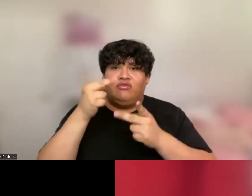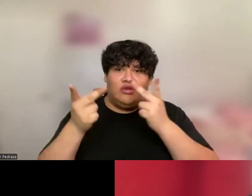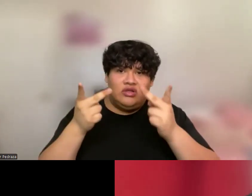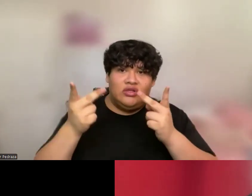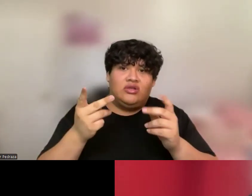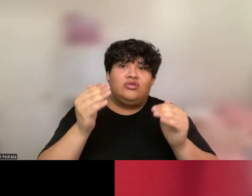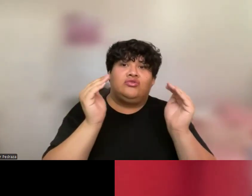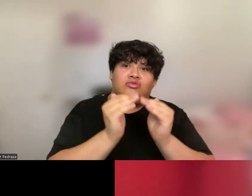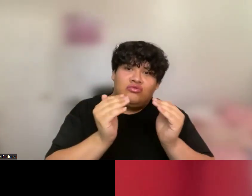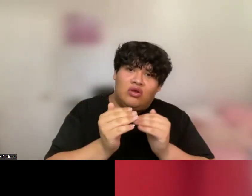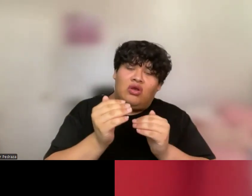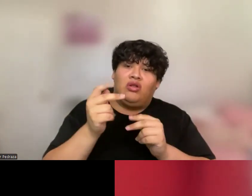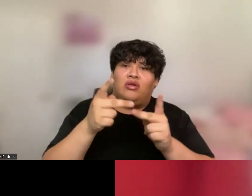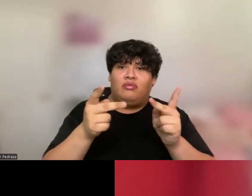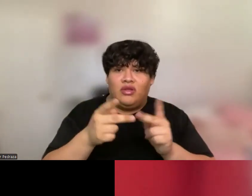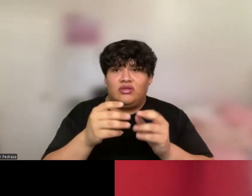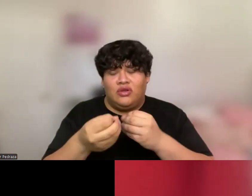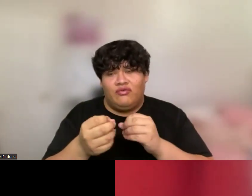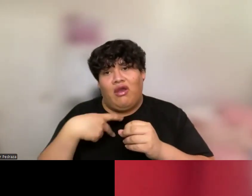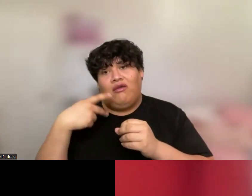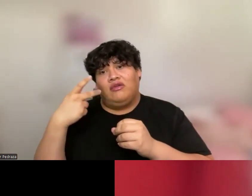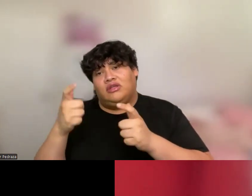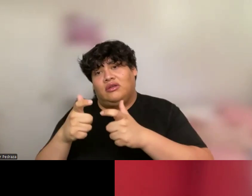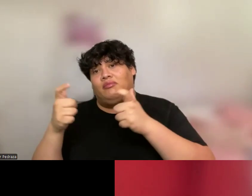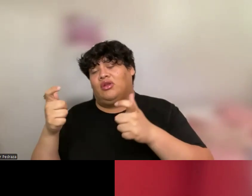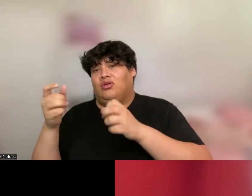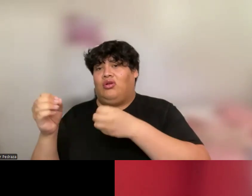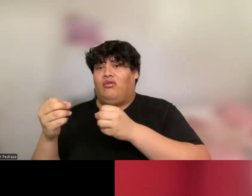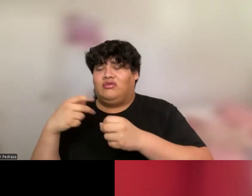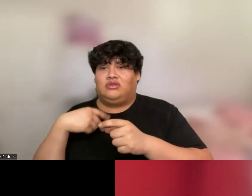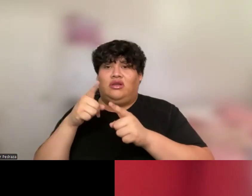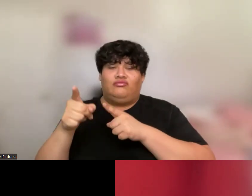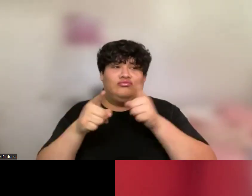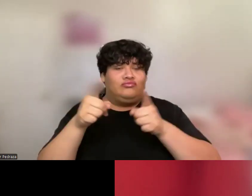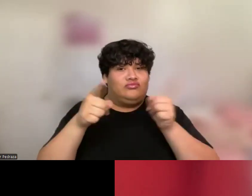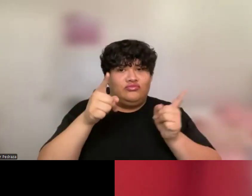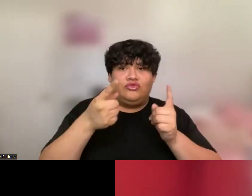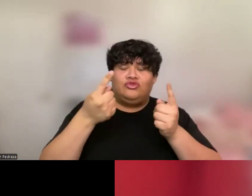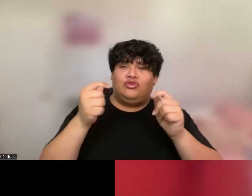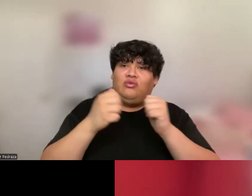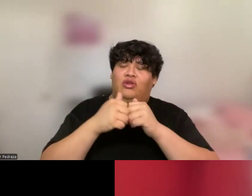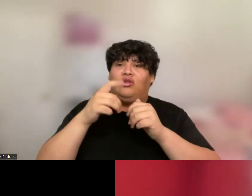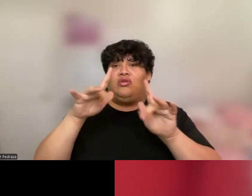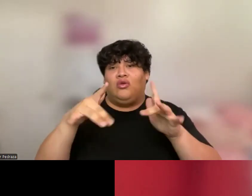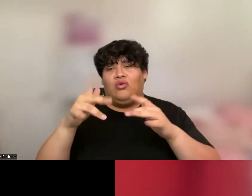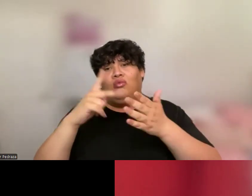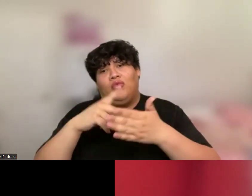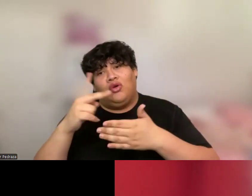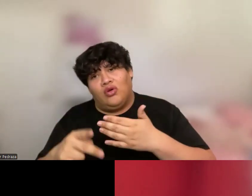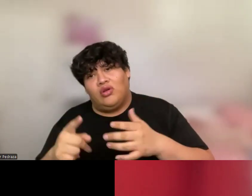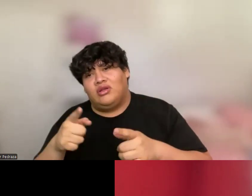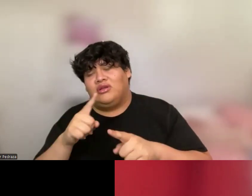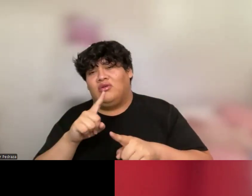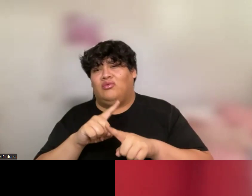the smaller RCFEs and larger SNFs, and I've been out with different local programs. And what's really